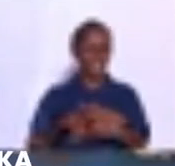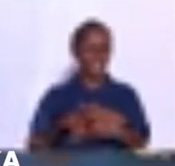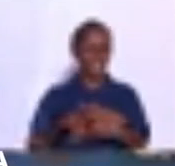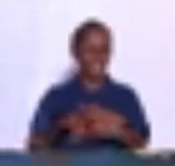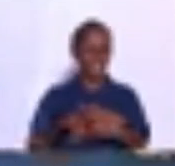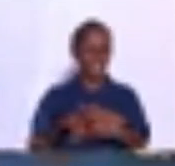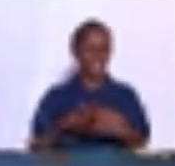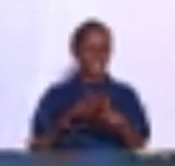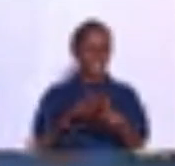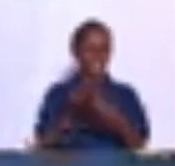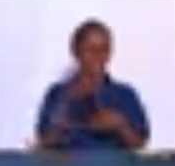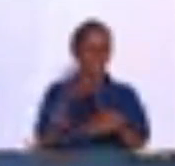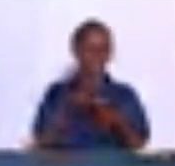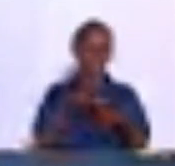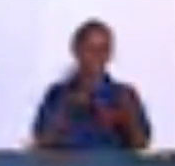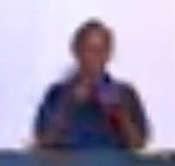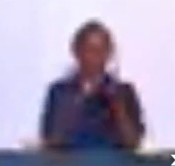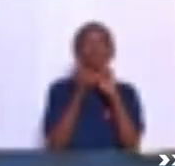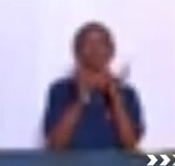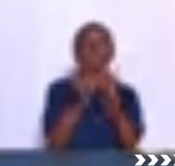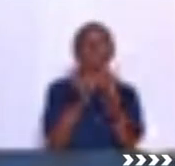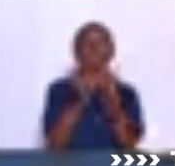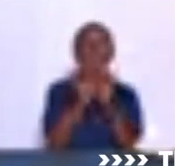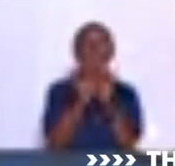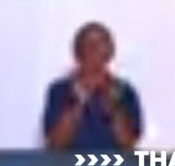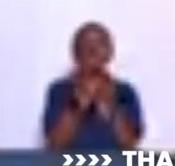And they will say, speak out.